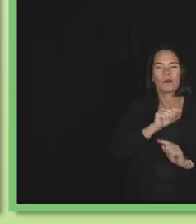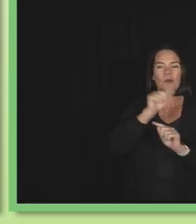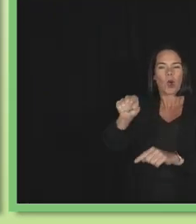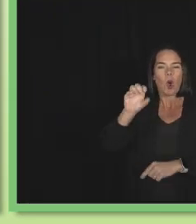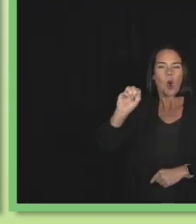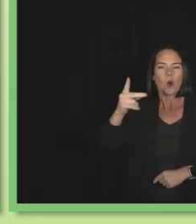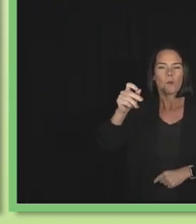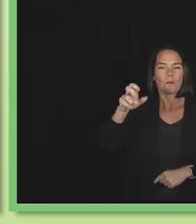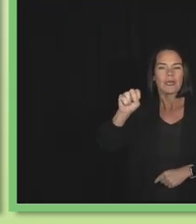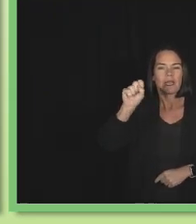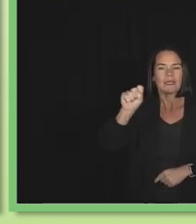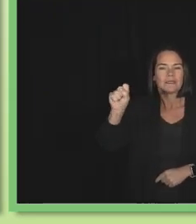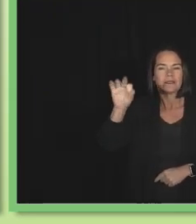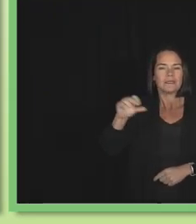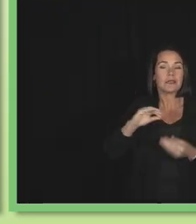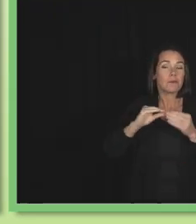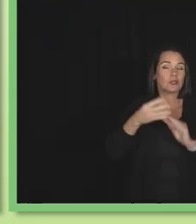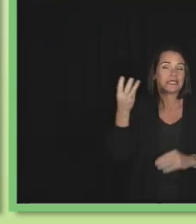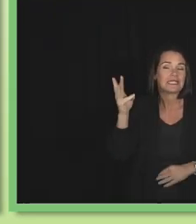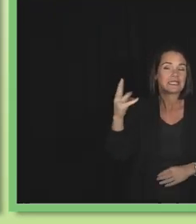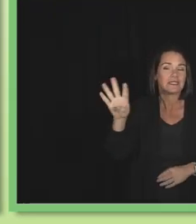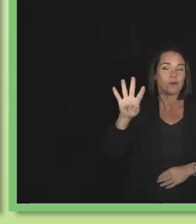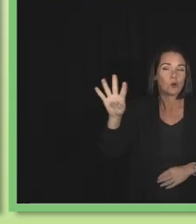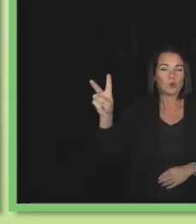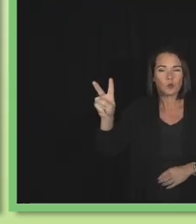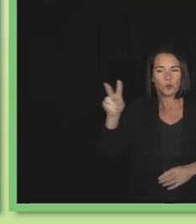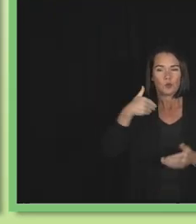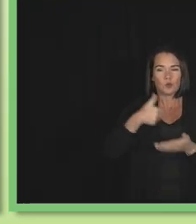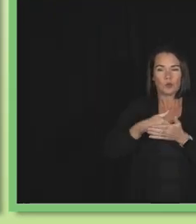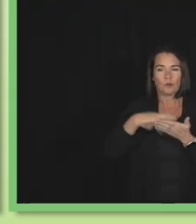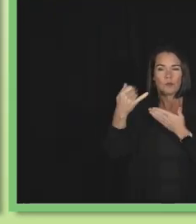booth number 1642 near the Project Pavilion.